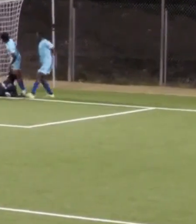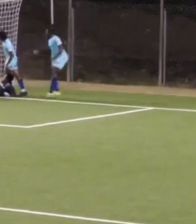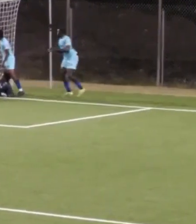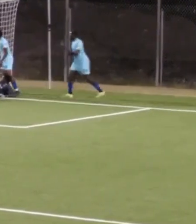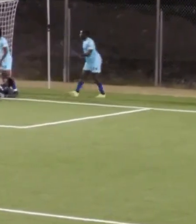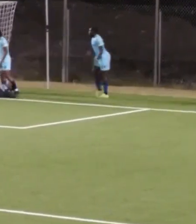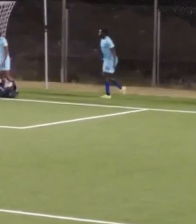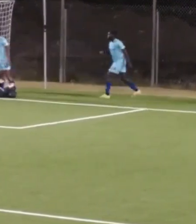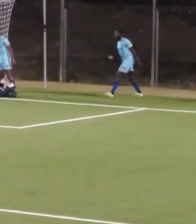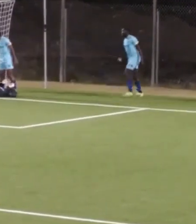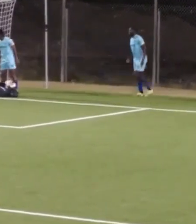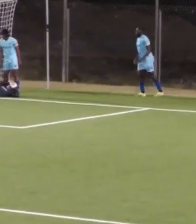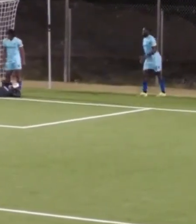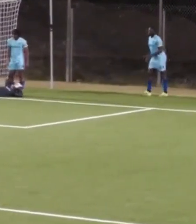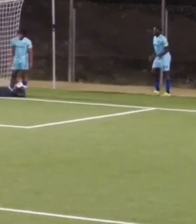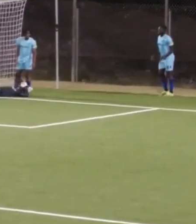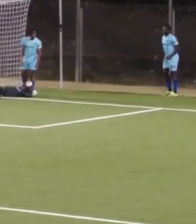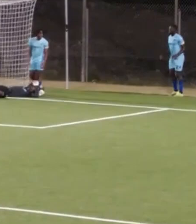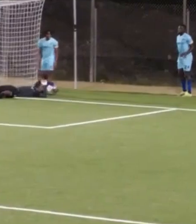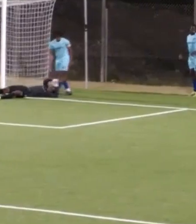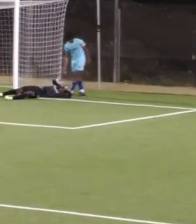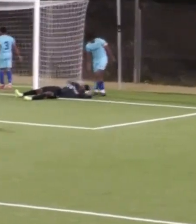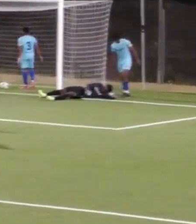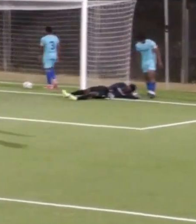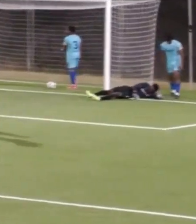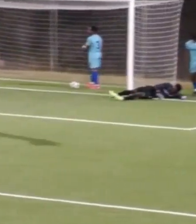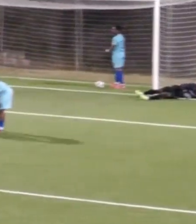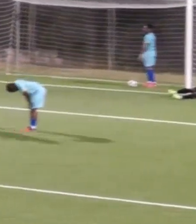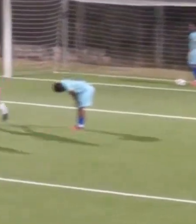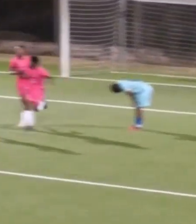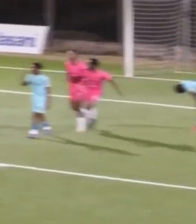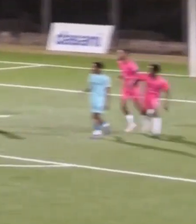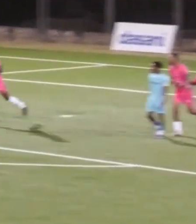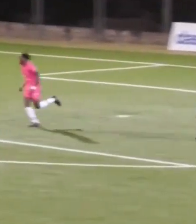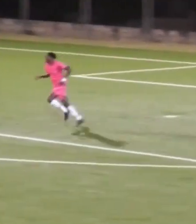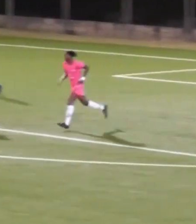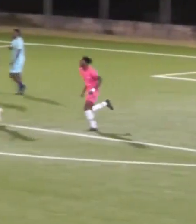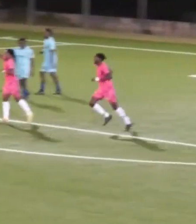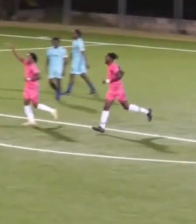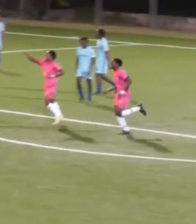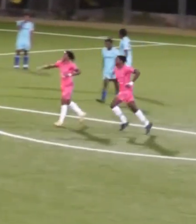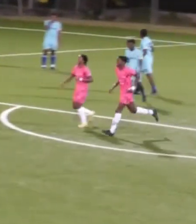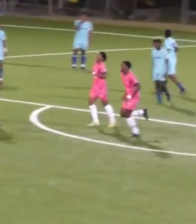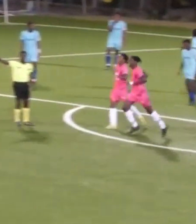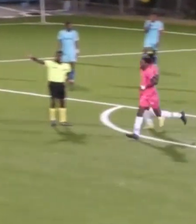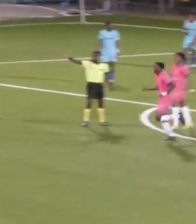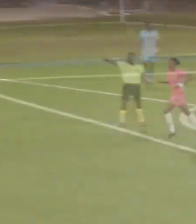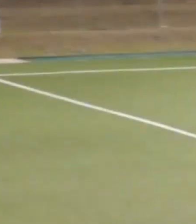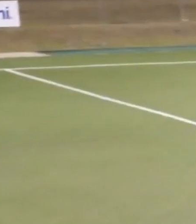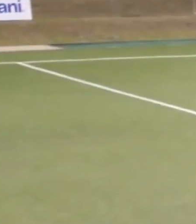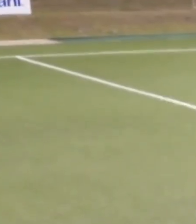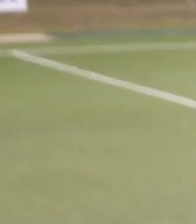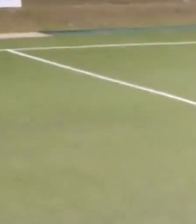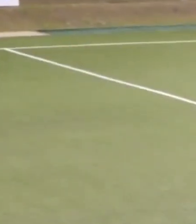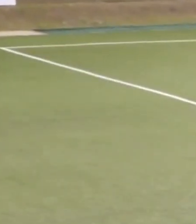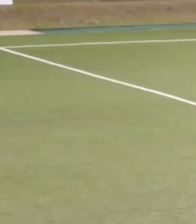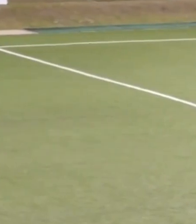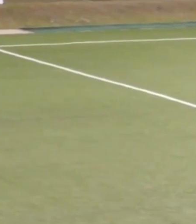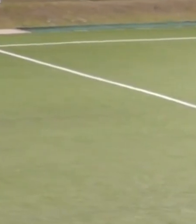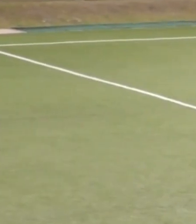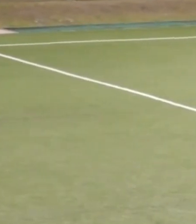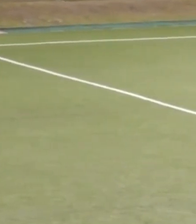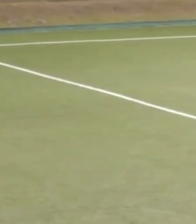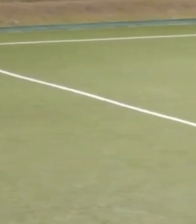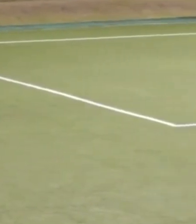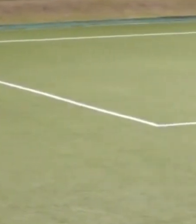Dimitri Diasco and others will celebrate. The boys in the shocking pink lead 2-1. Paradise would copy and paste